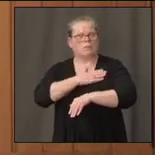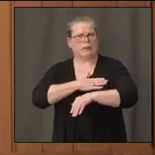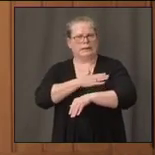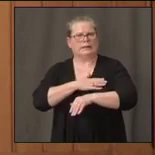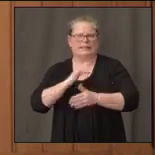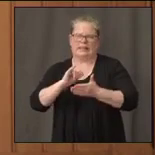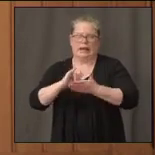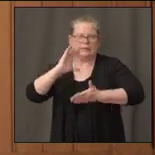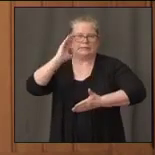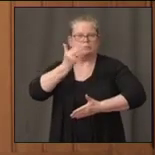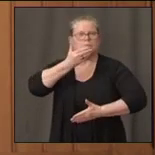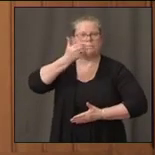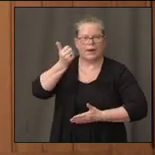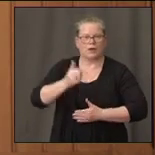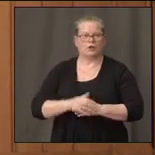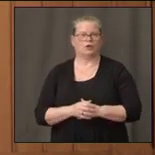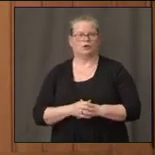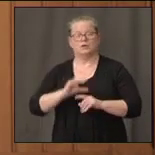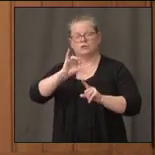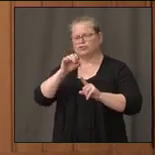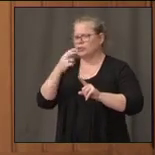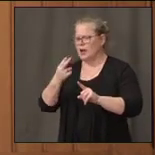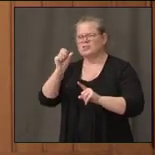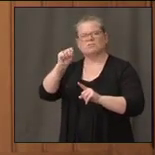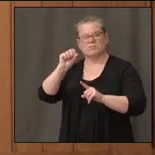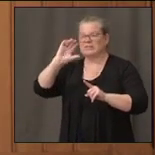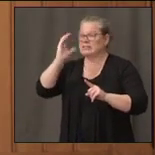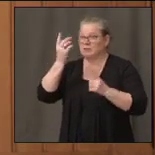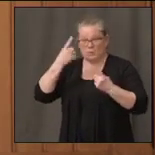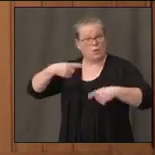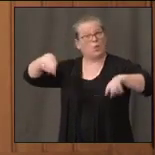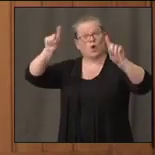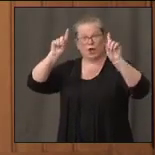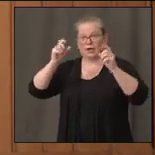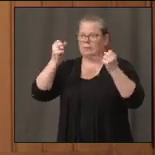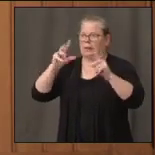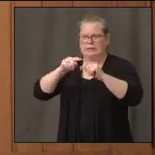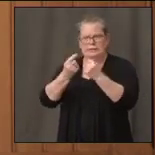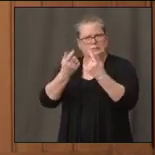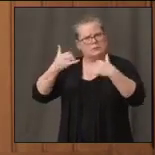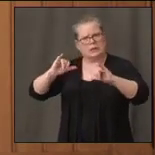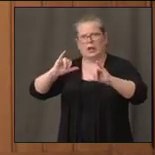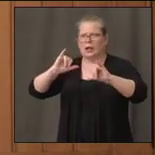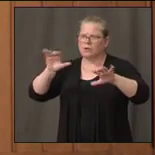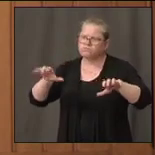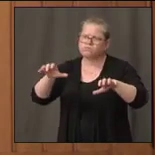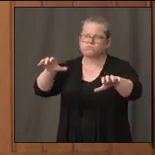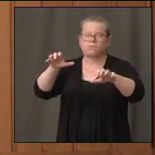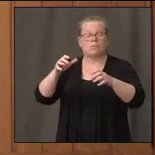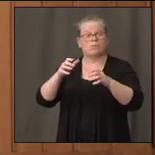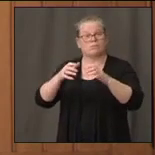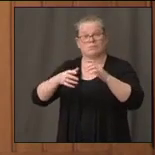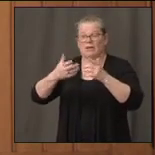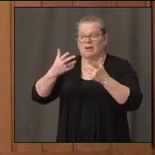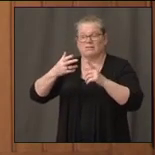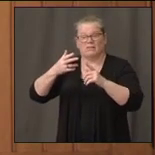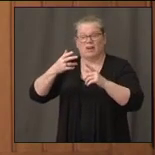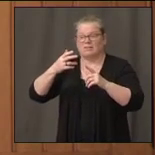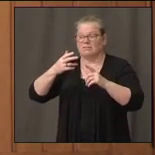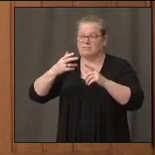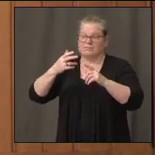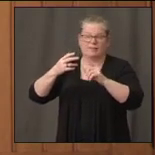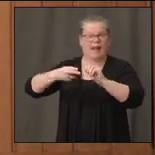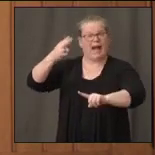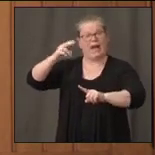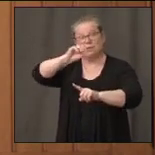to telecommuting. A lot of teams staying very productive. As you know, a huge percentage of the state never changed anything, right? A lot of